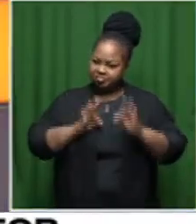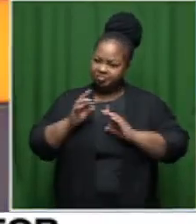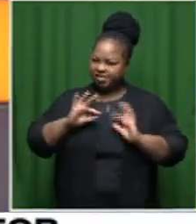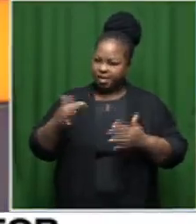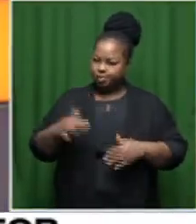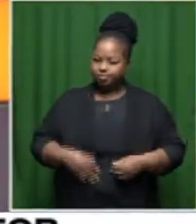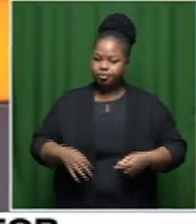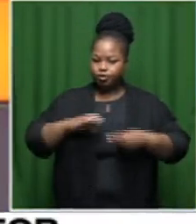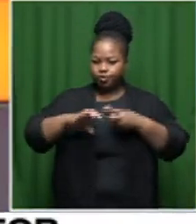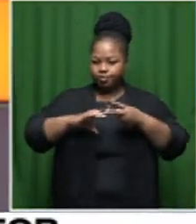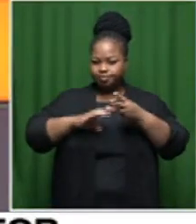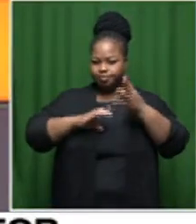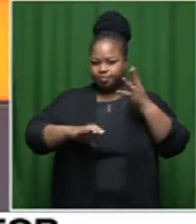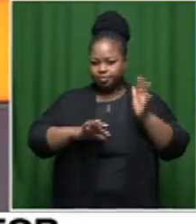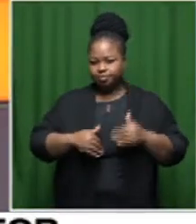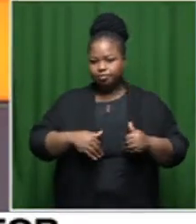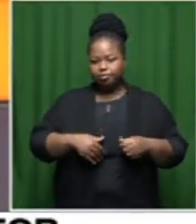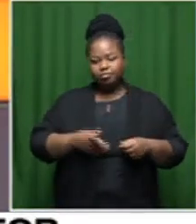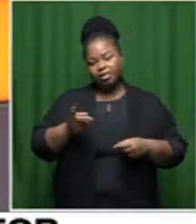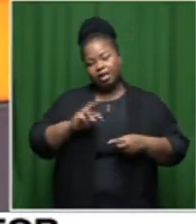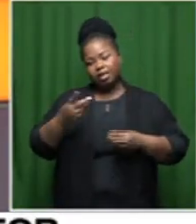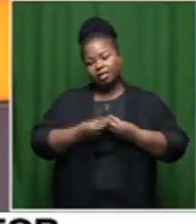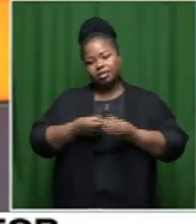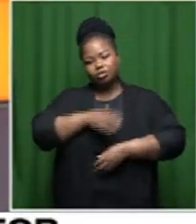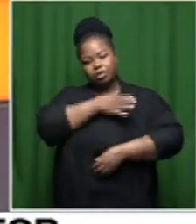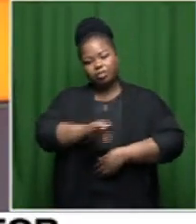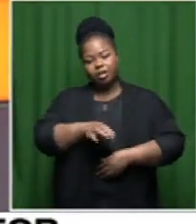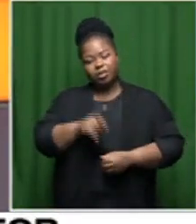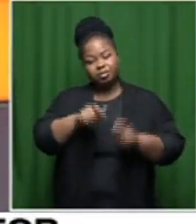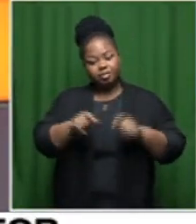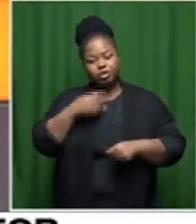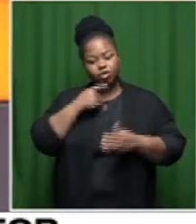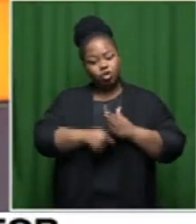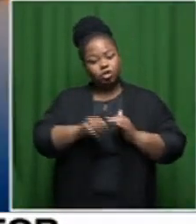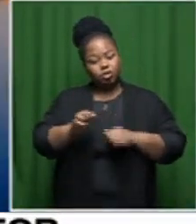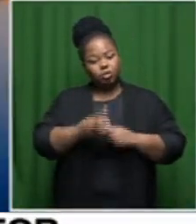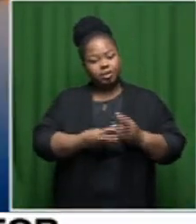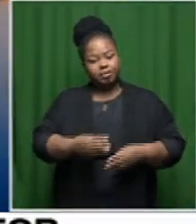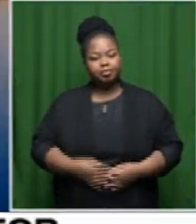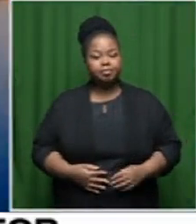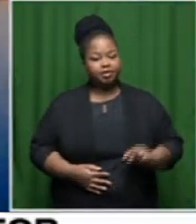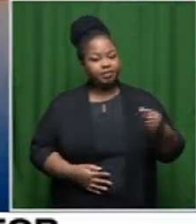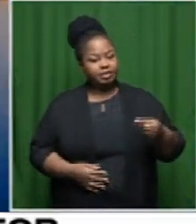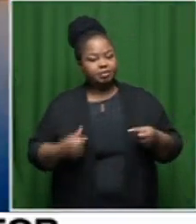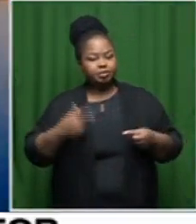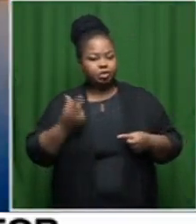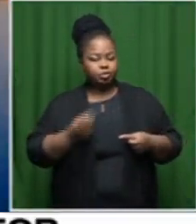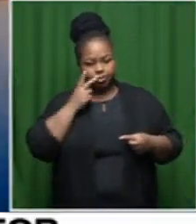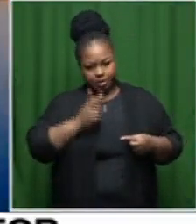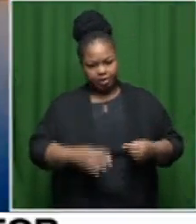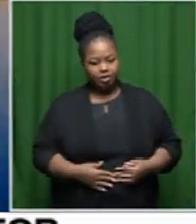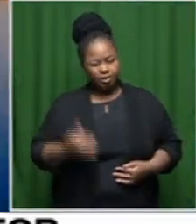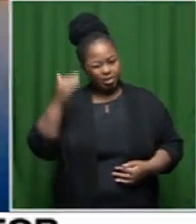of how you've broken down some of these things that will empower the artist to price their work? So the first thing that I looked into